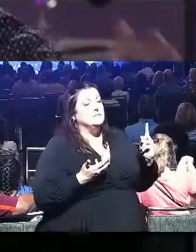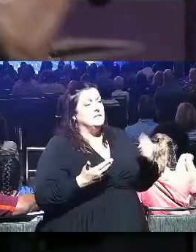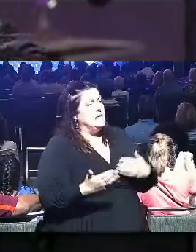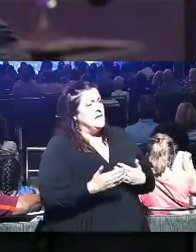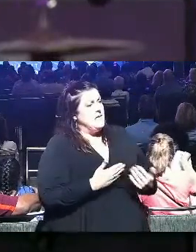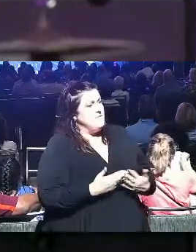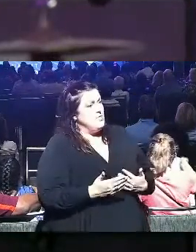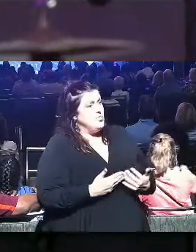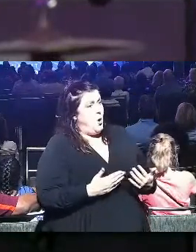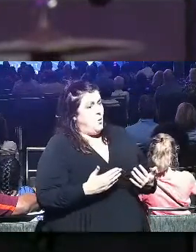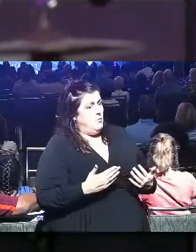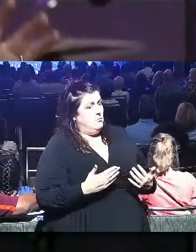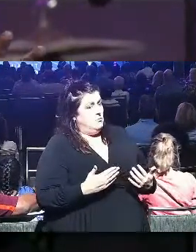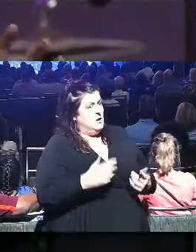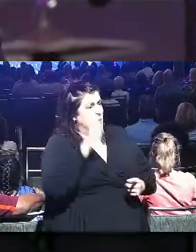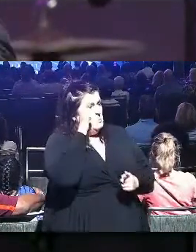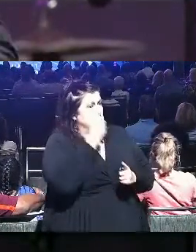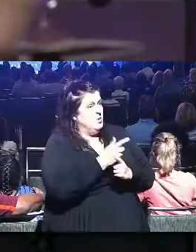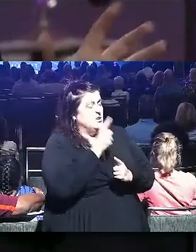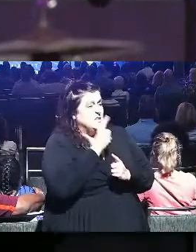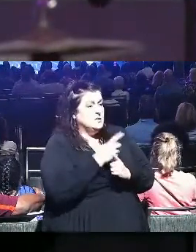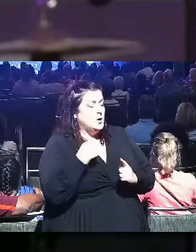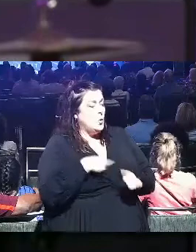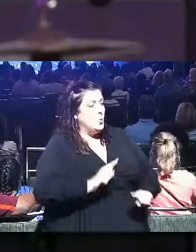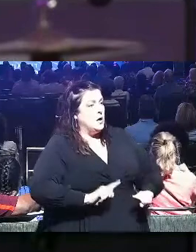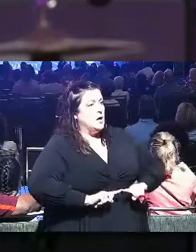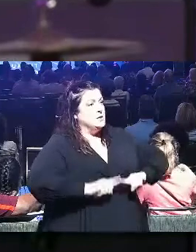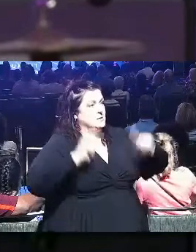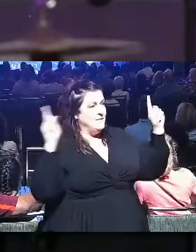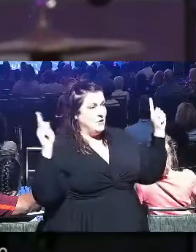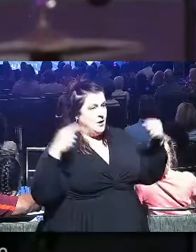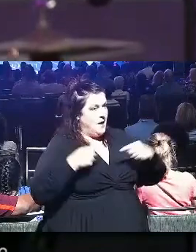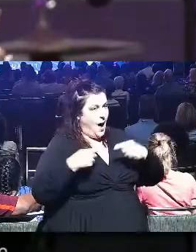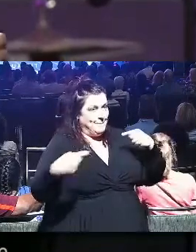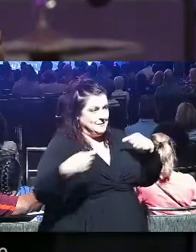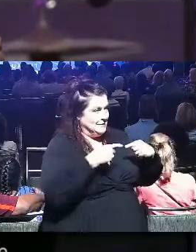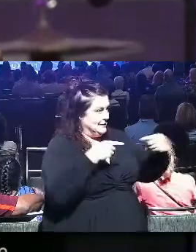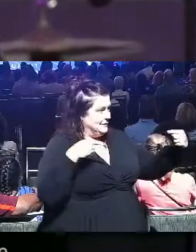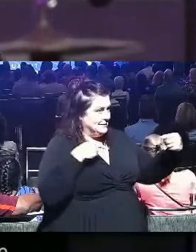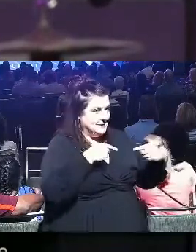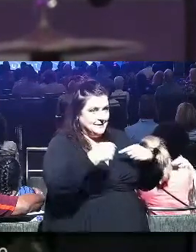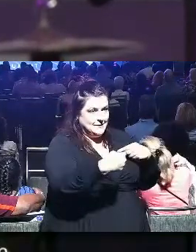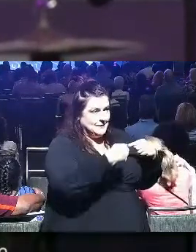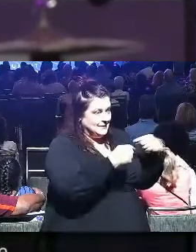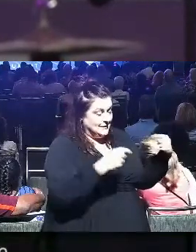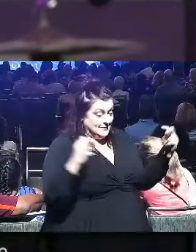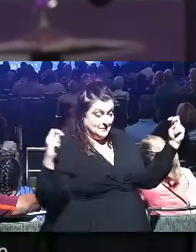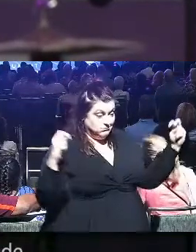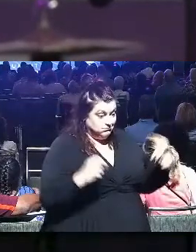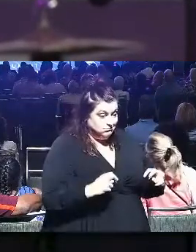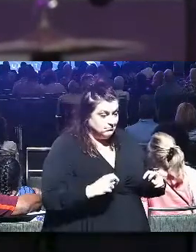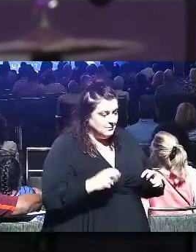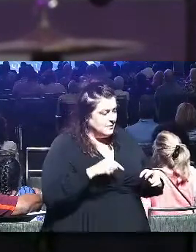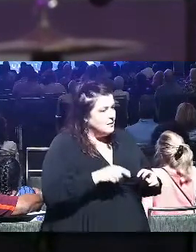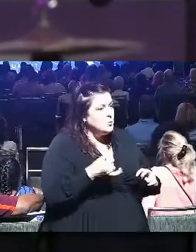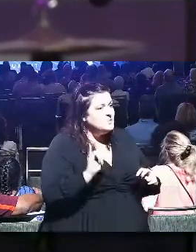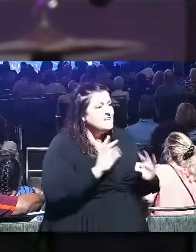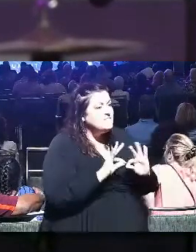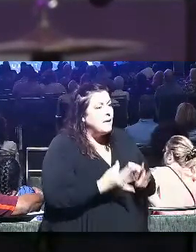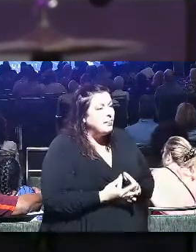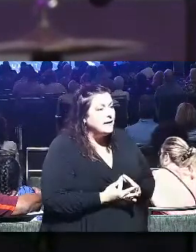so different, you couldn't have made seven more different people, we came to the table as family.